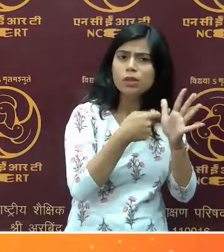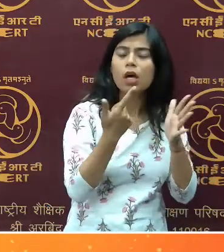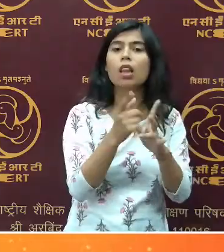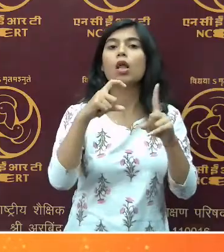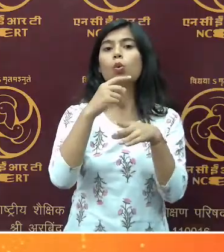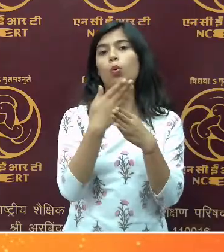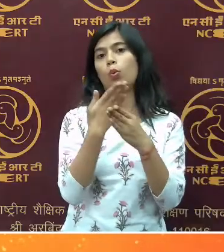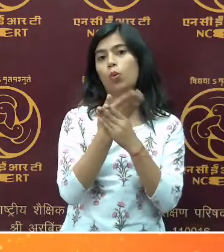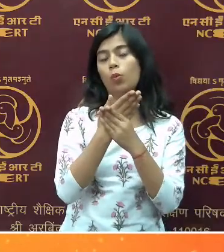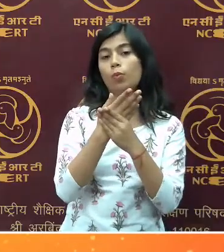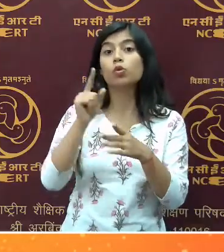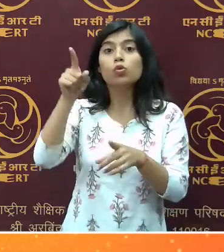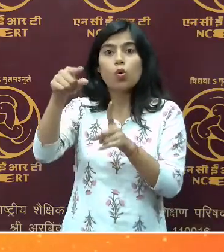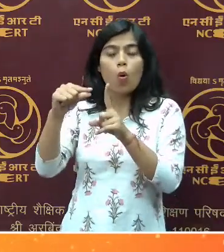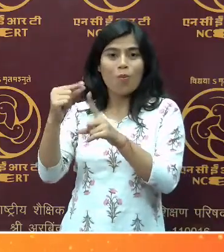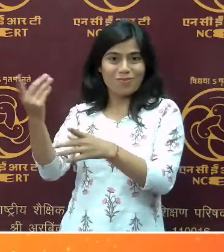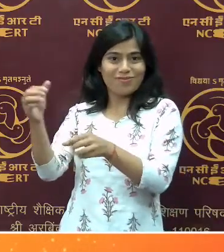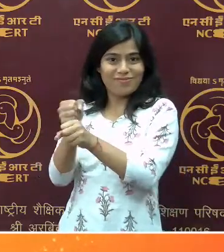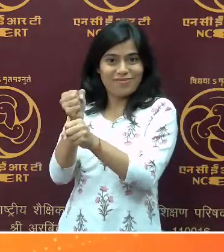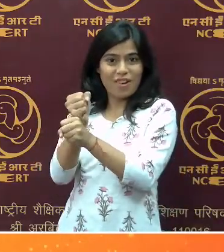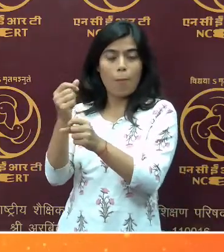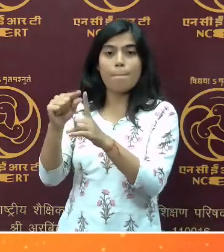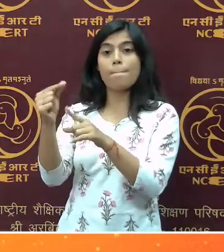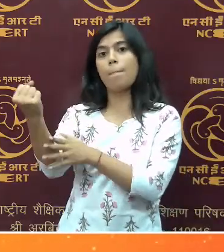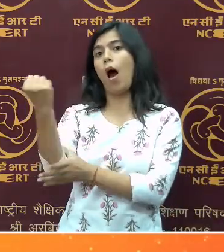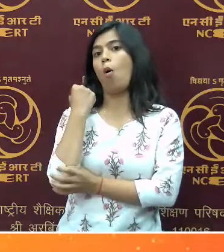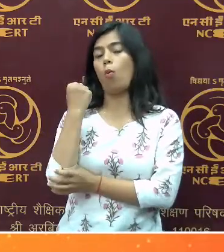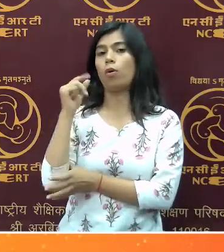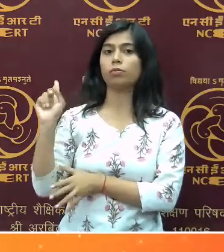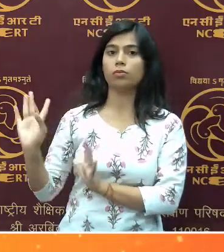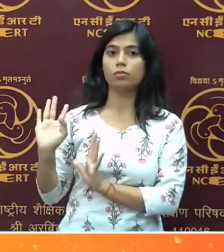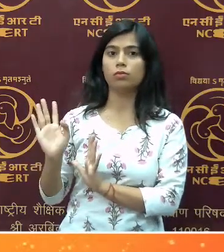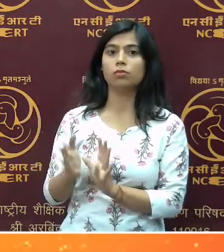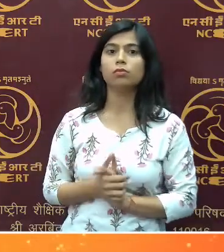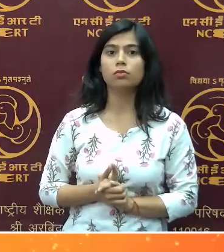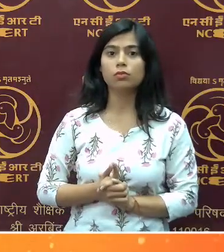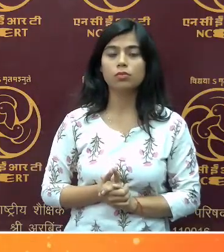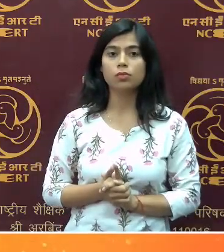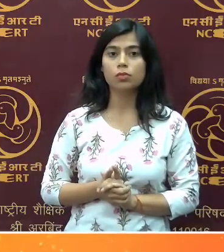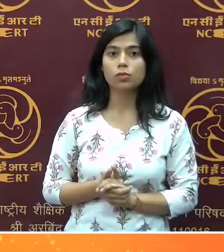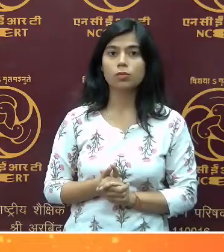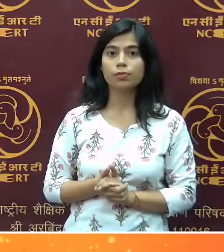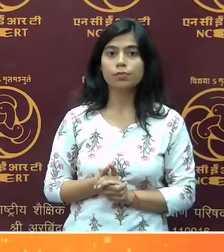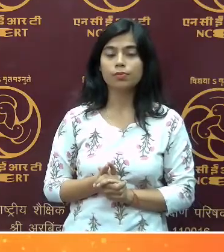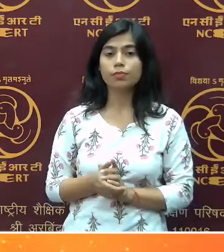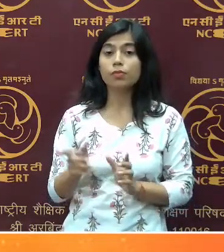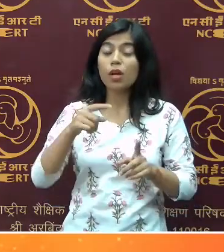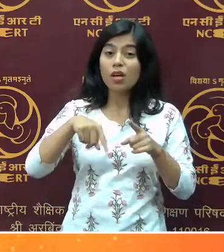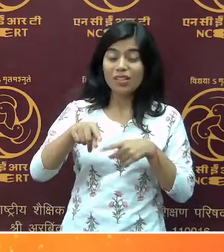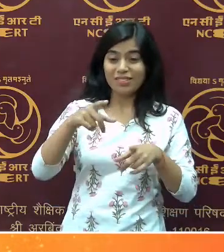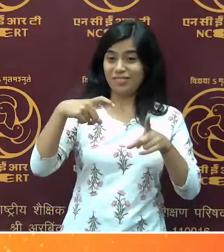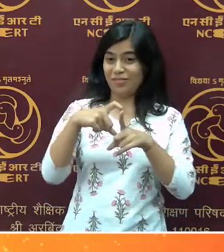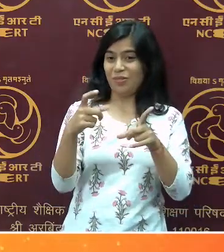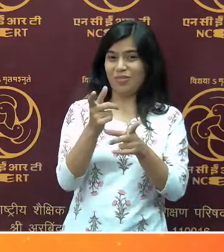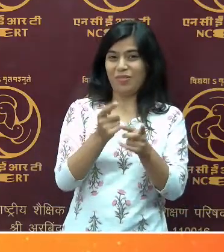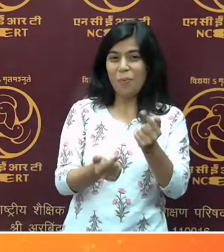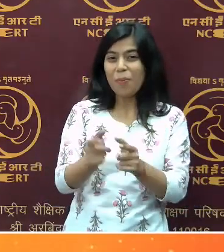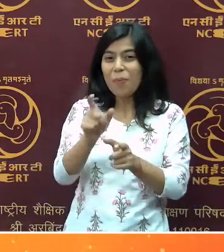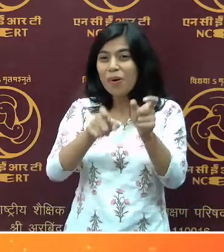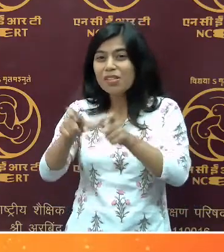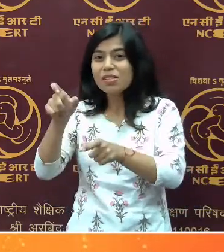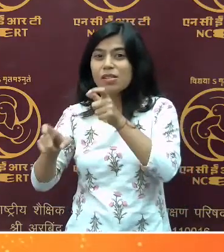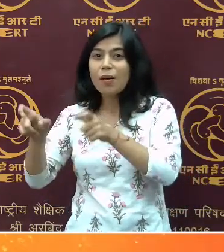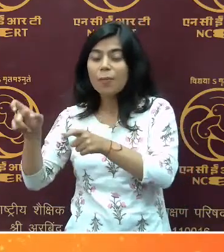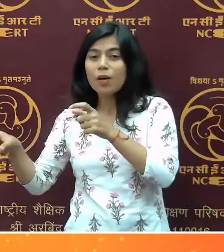of the government, so that government does not have unbridled, uncontrolled power. In democracy, power lies